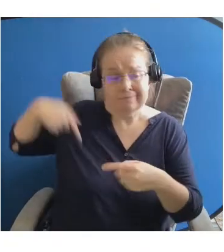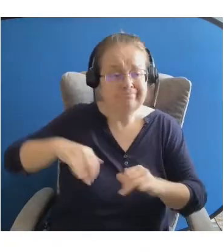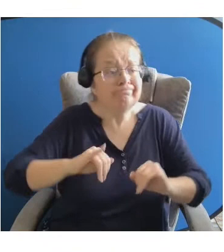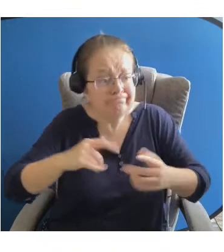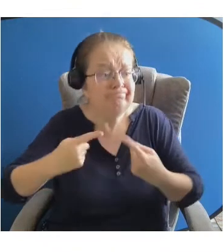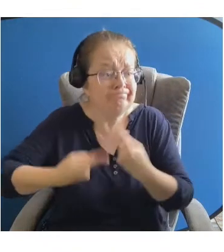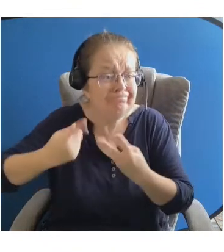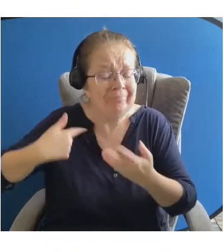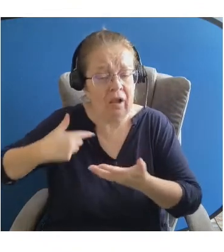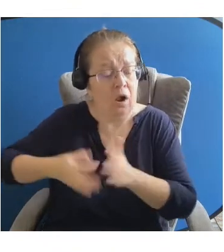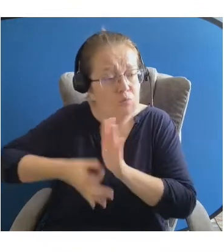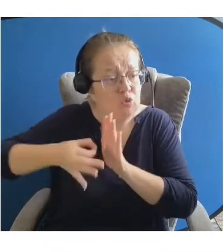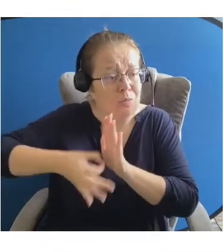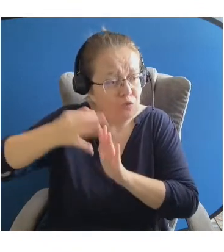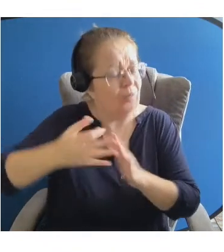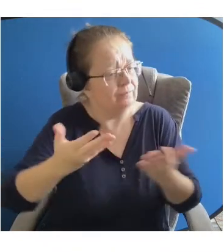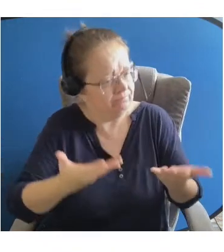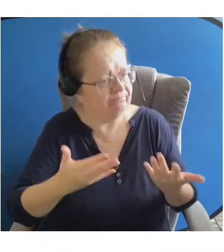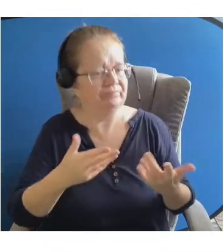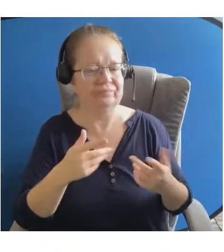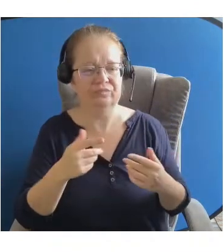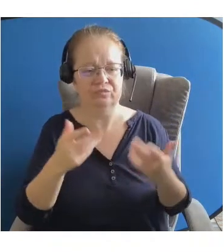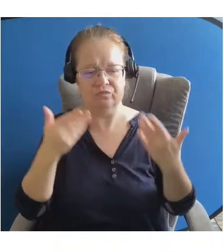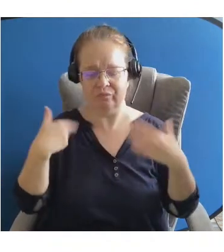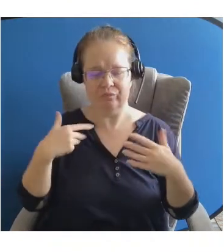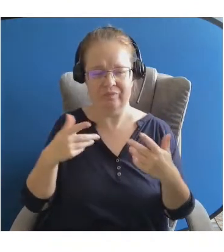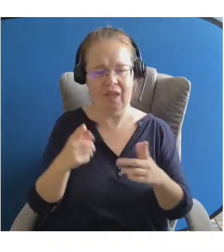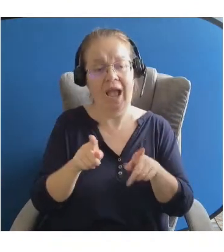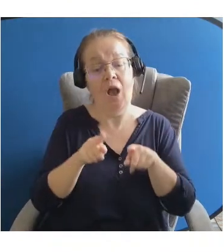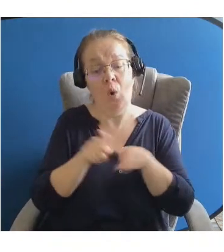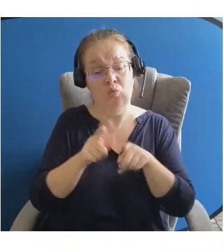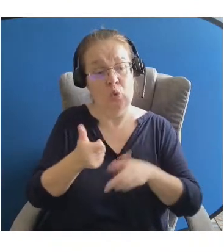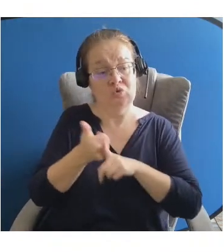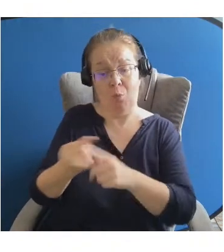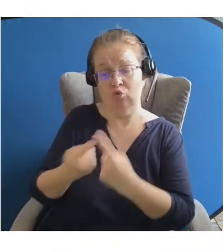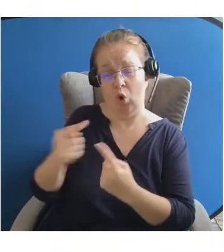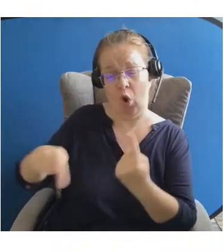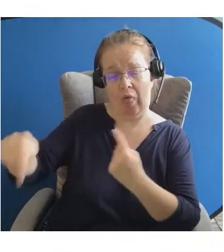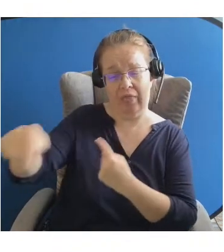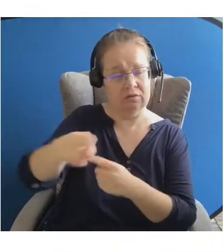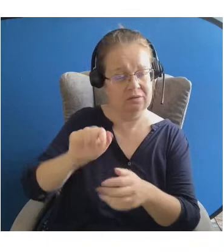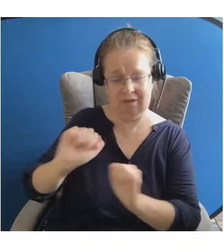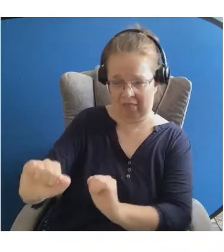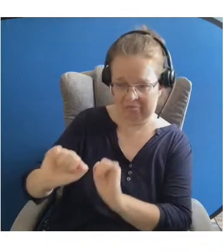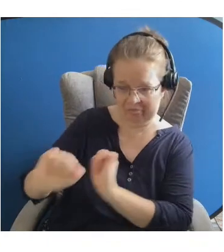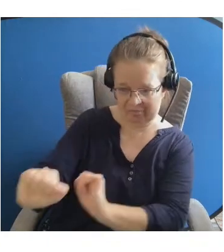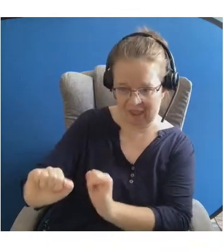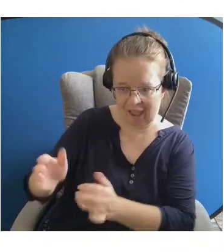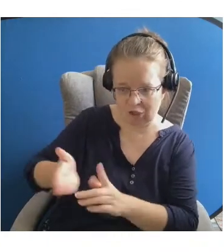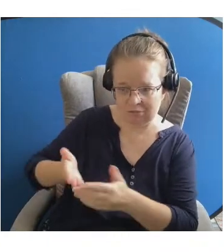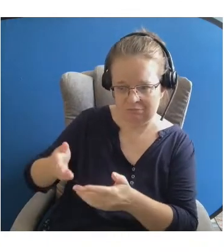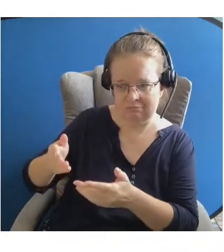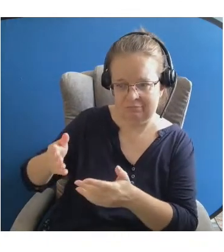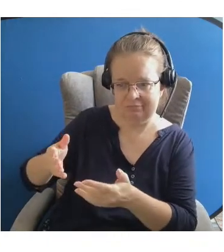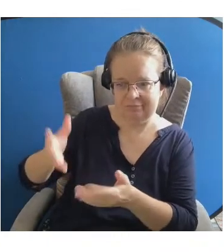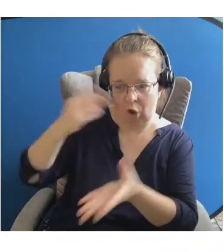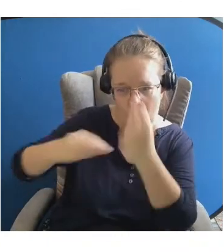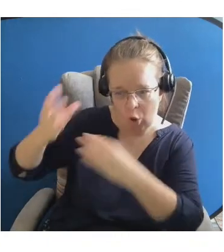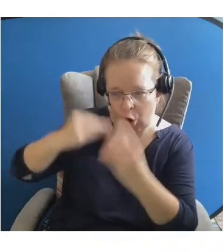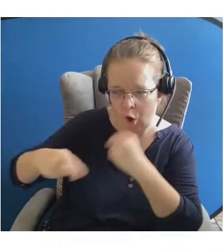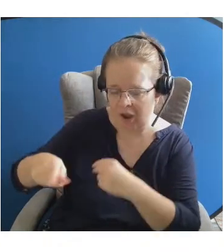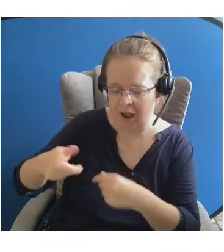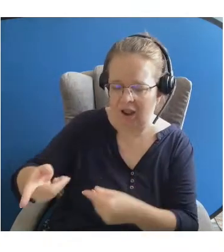greater visibility to the issue, and then supporting others on their journey as well. You know, sharing the knowledge and the learnings. You